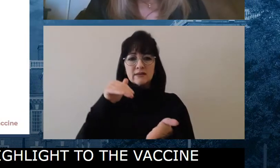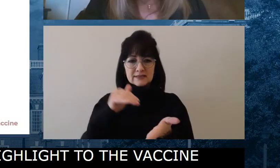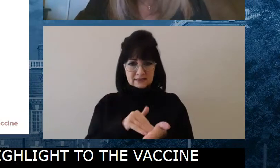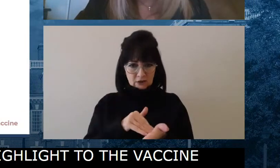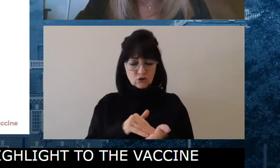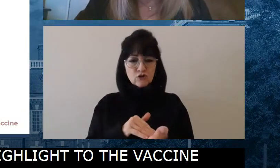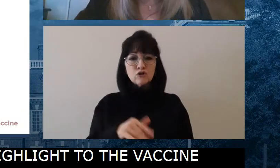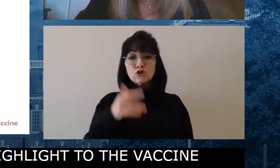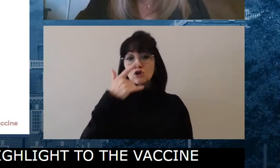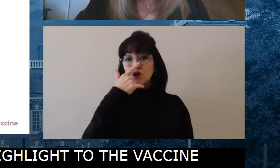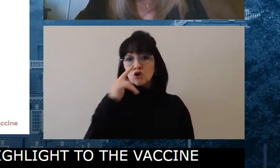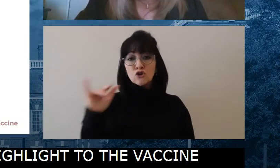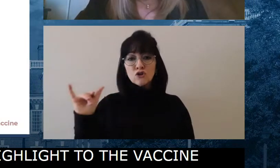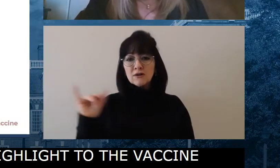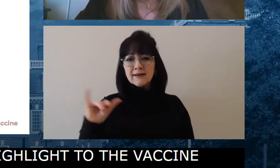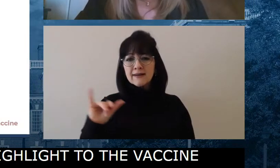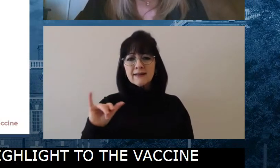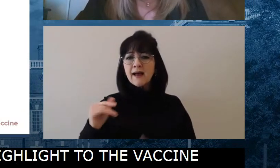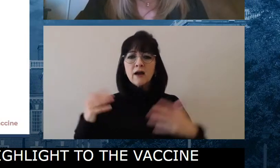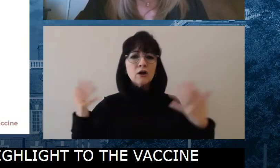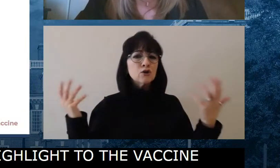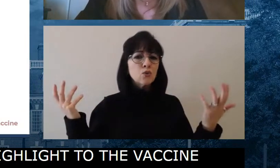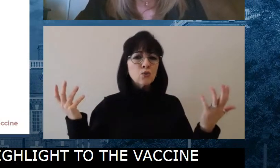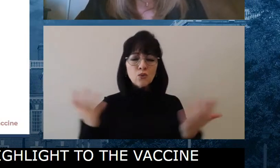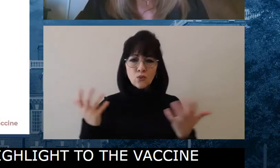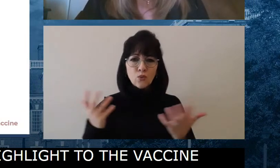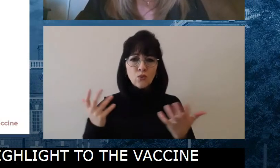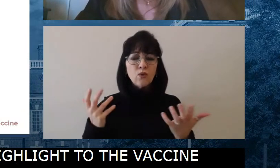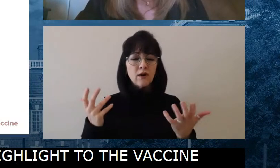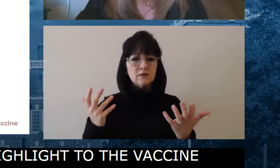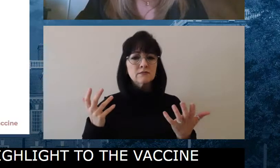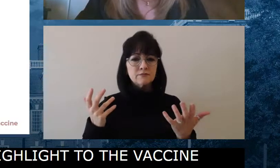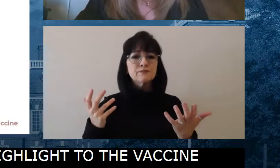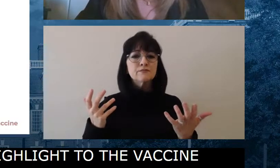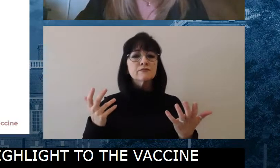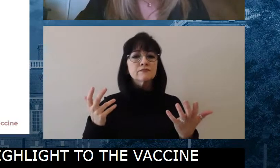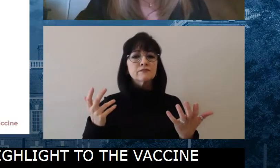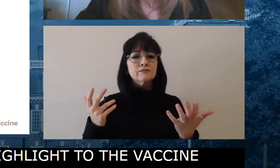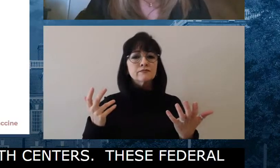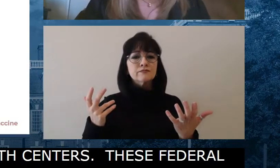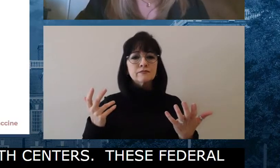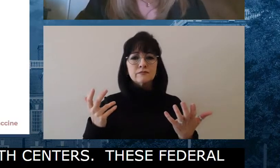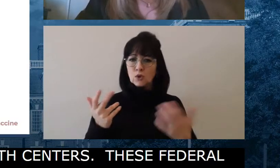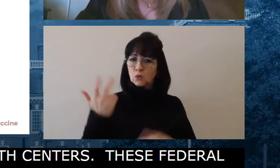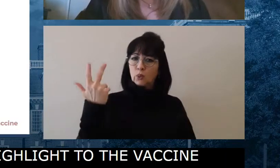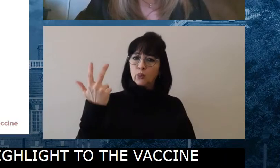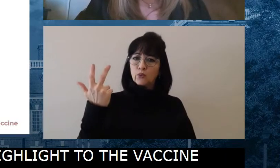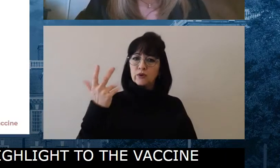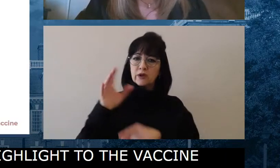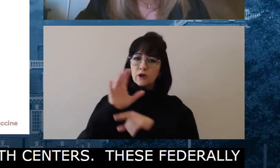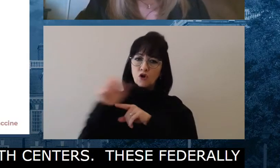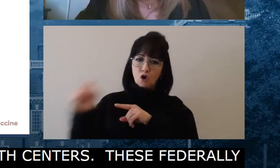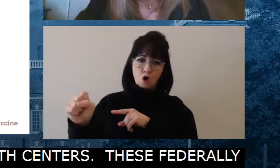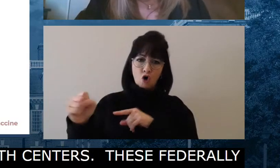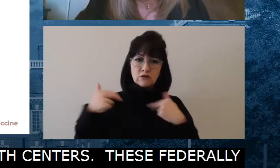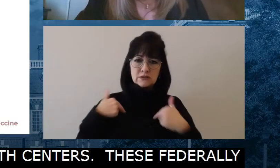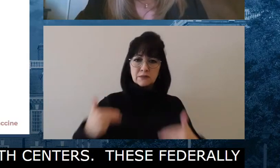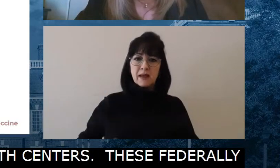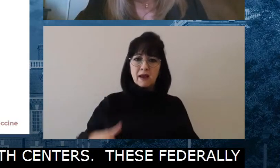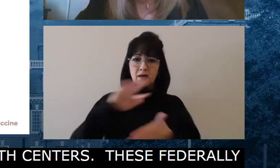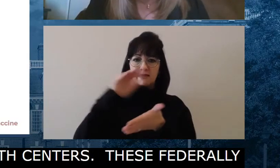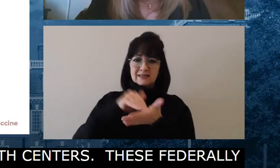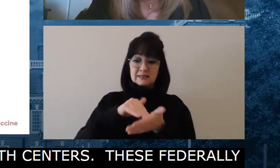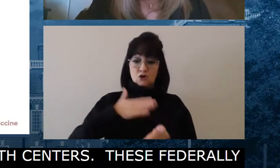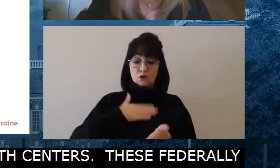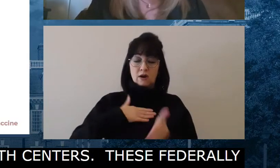especially our higher risk, lower income Delawareans. We have 3 awesome federally qualified health centers in our state.